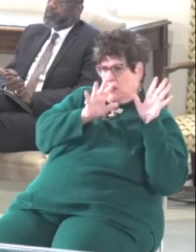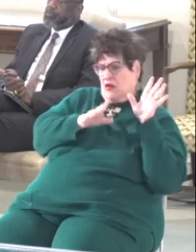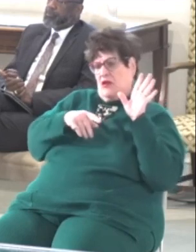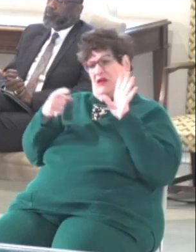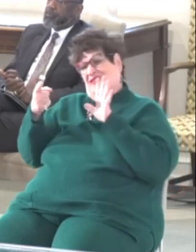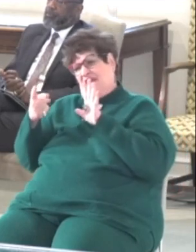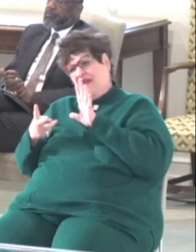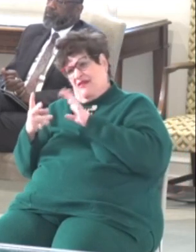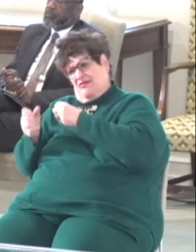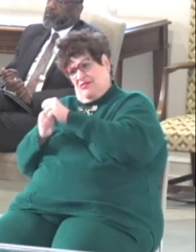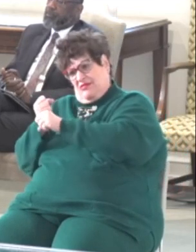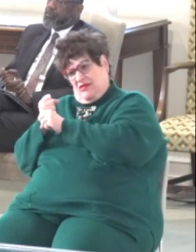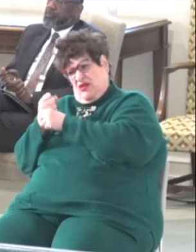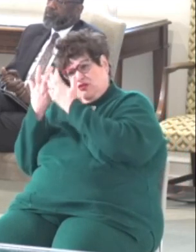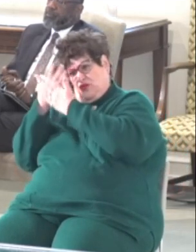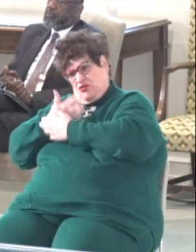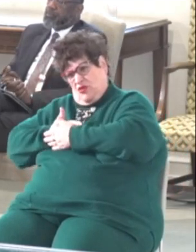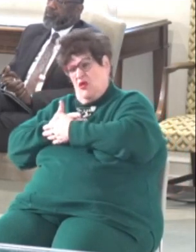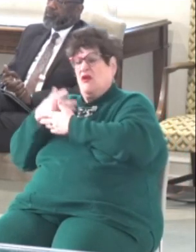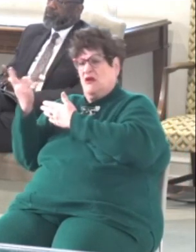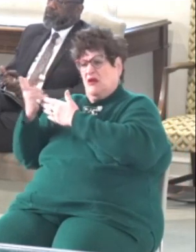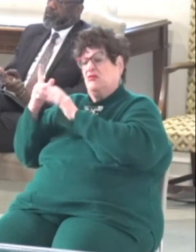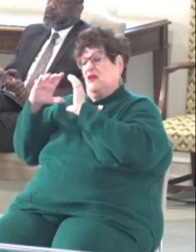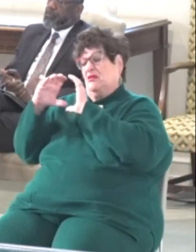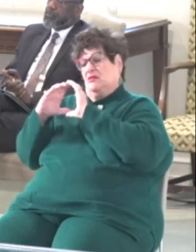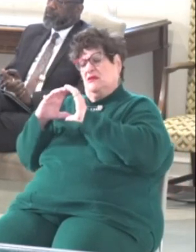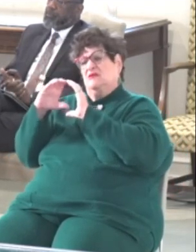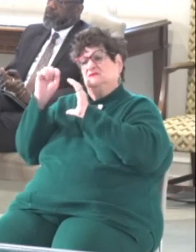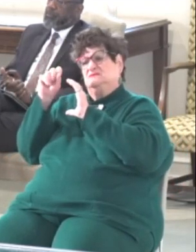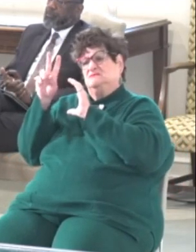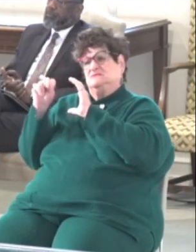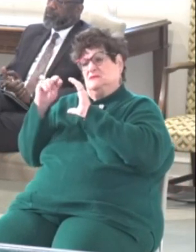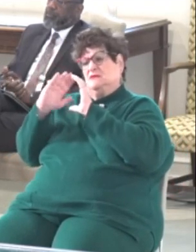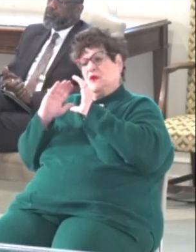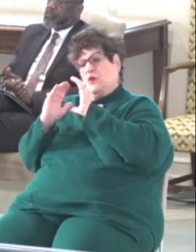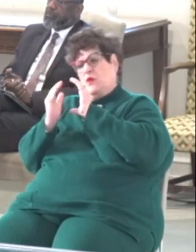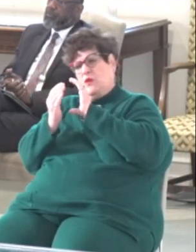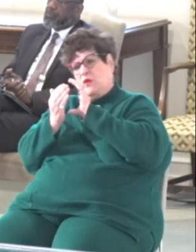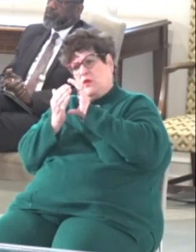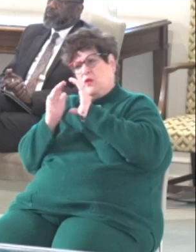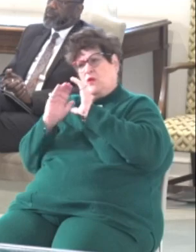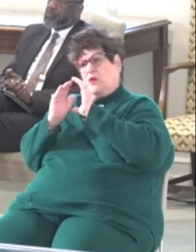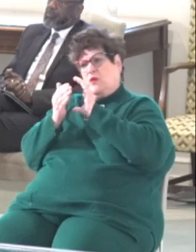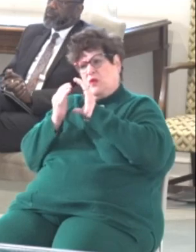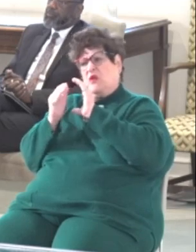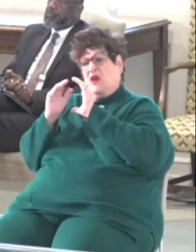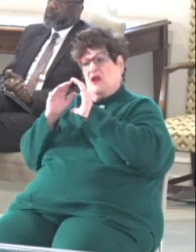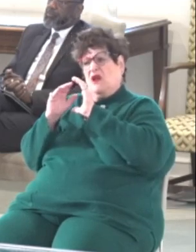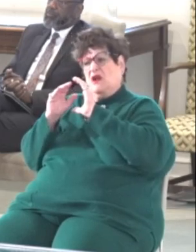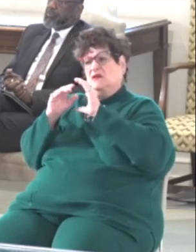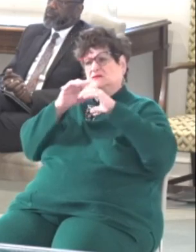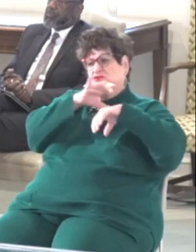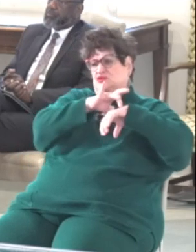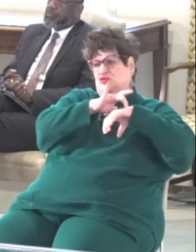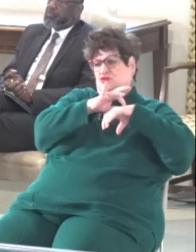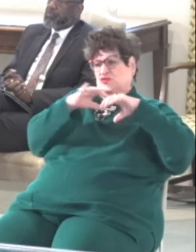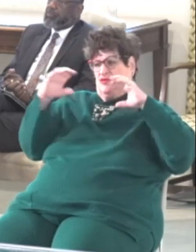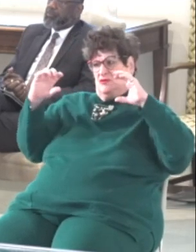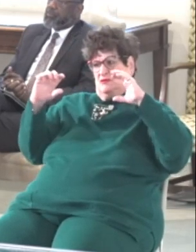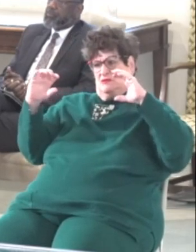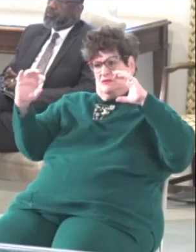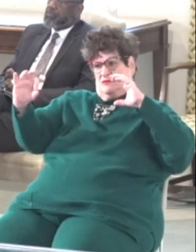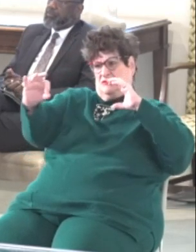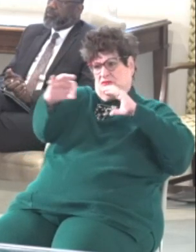darkness, and the sun waxes and wanes on its earthly yearly journey around it. Long before Christmas